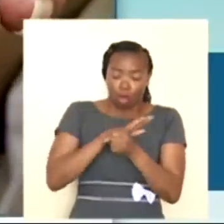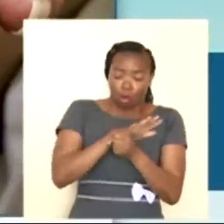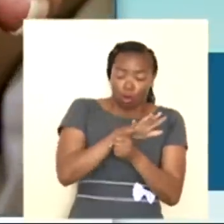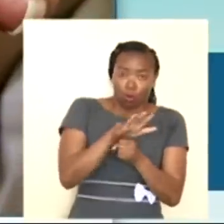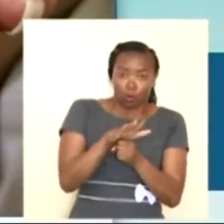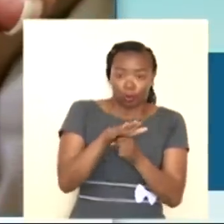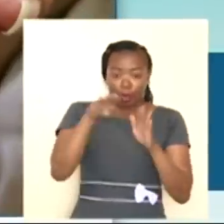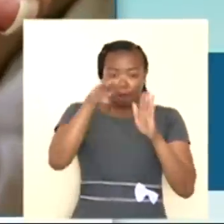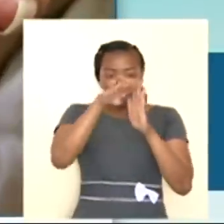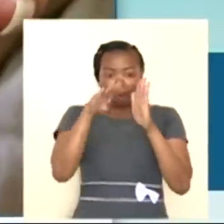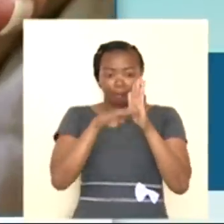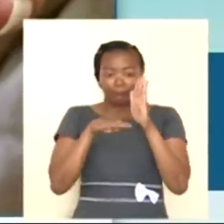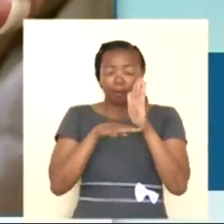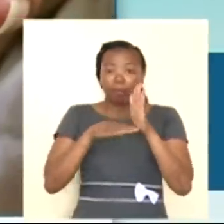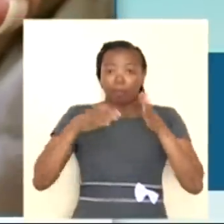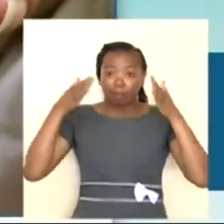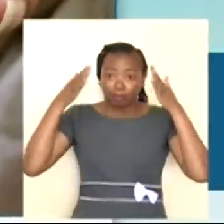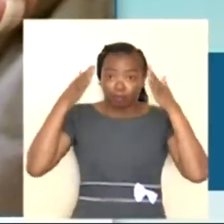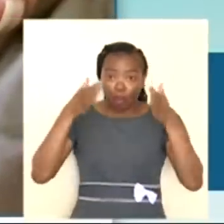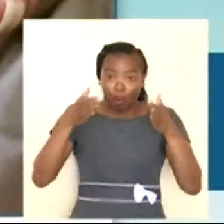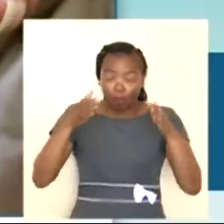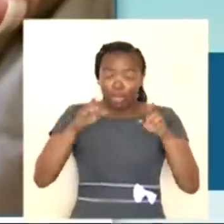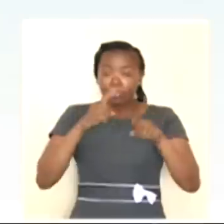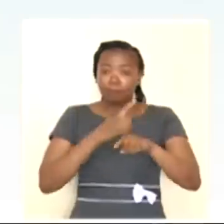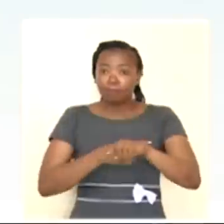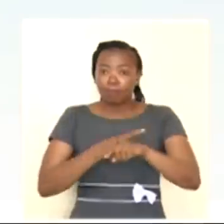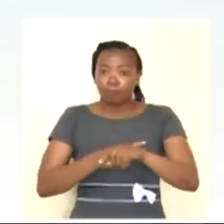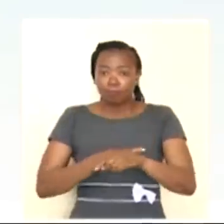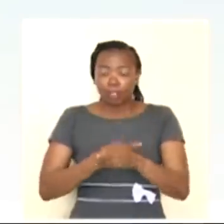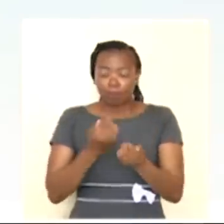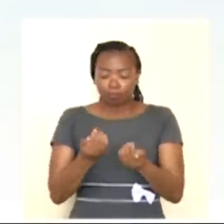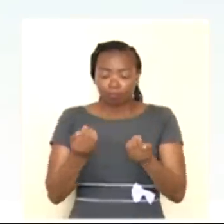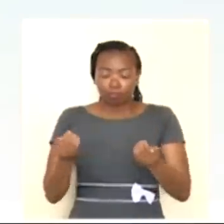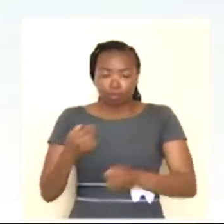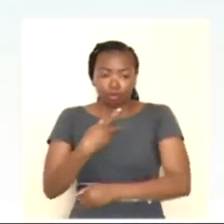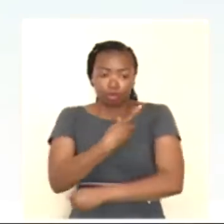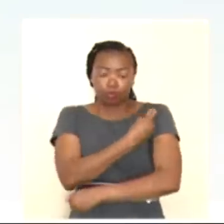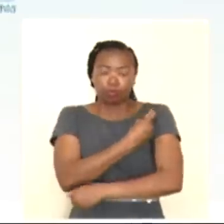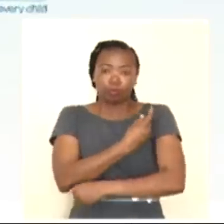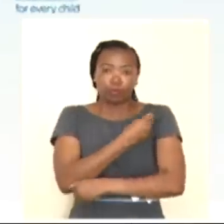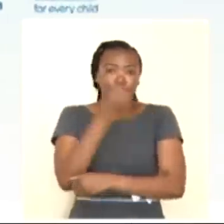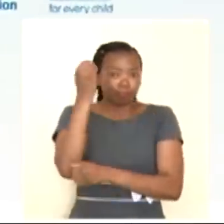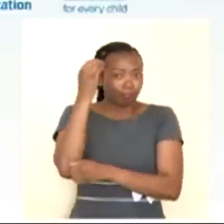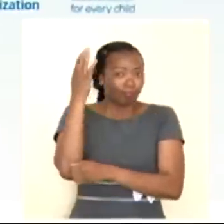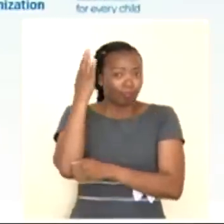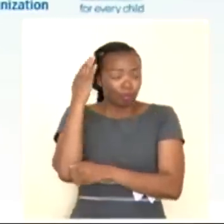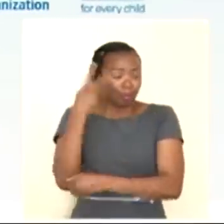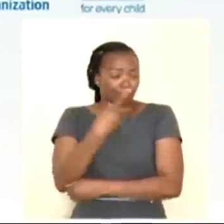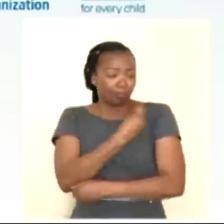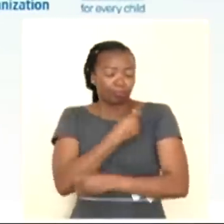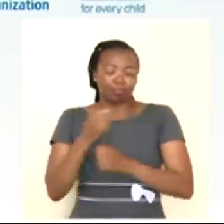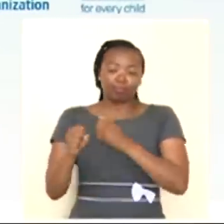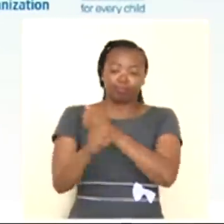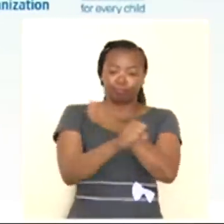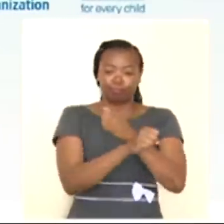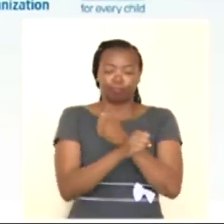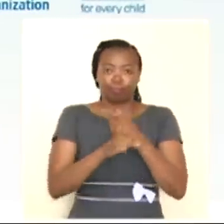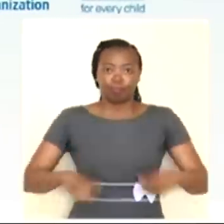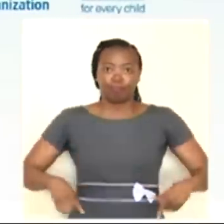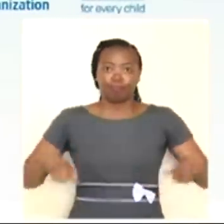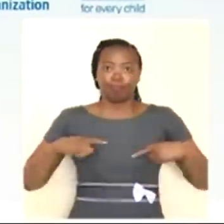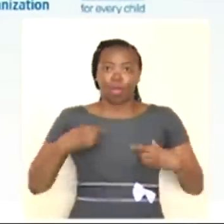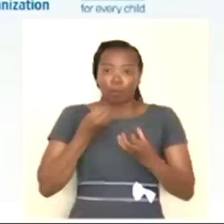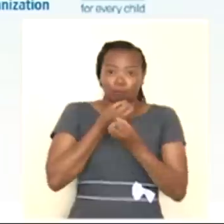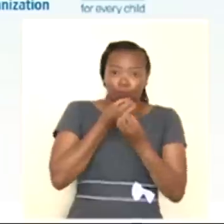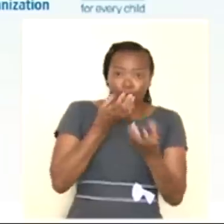strict adherence to the COVID-19 prevention measures. Remember, vaccination saves lives. This message is